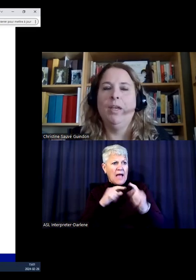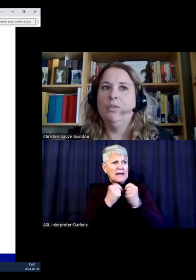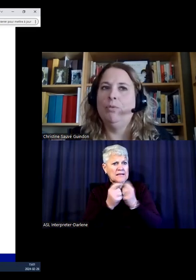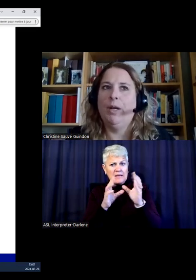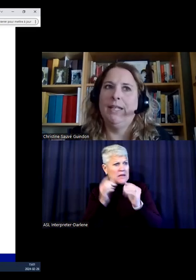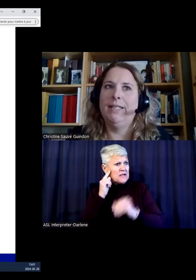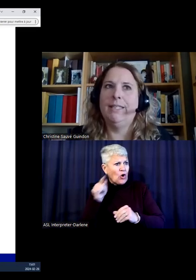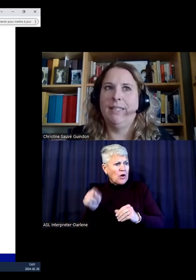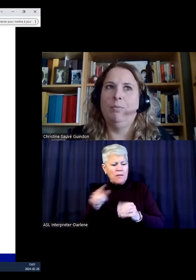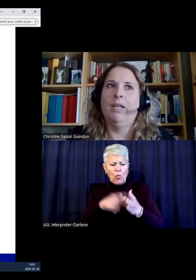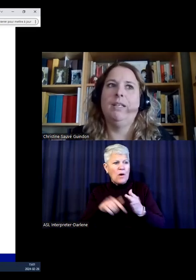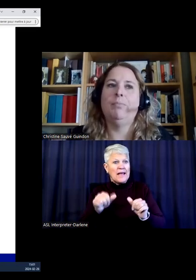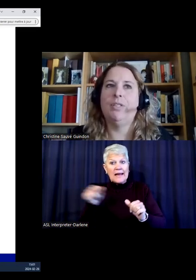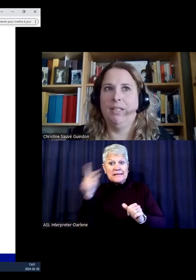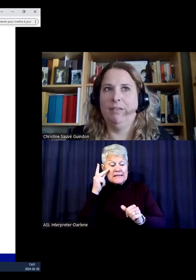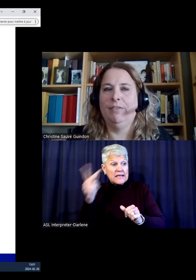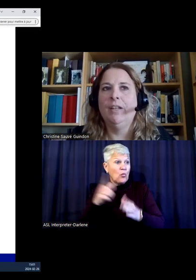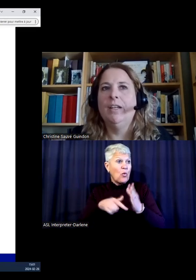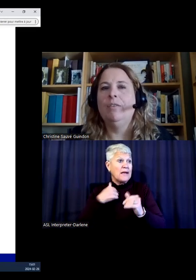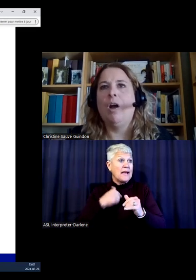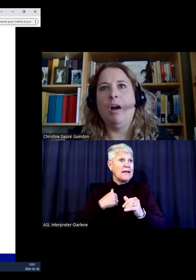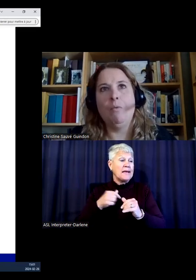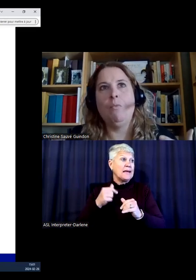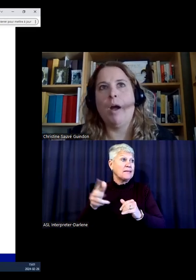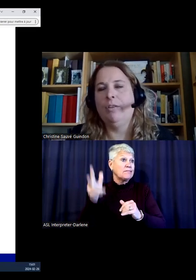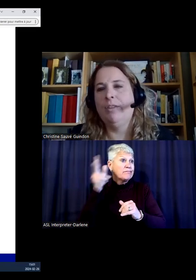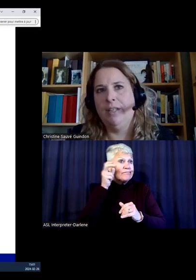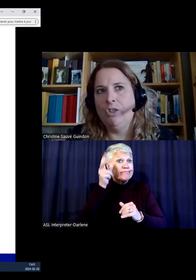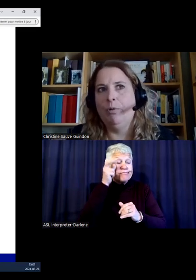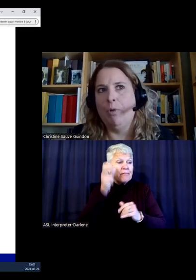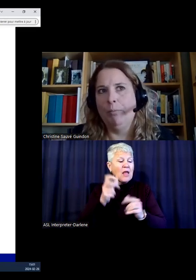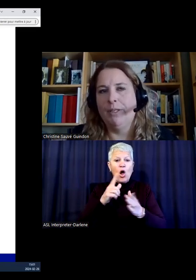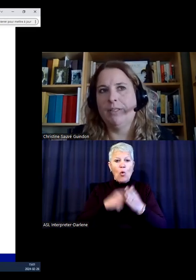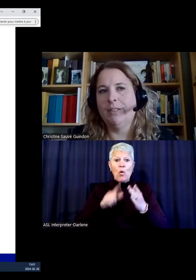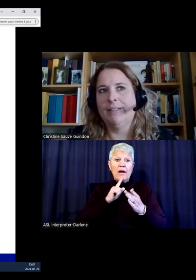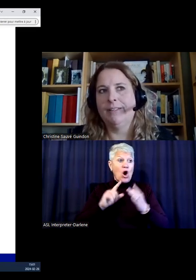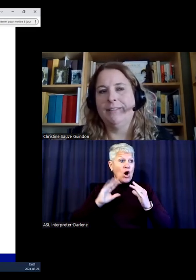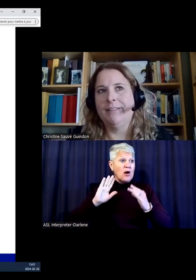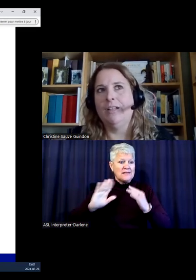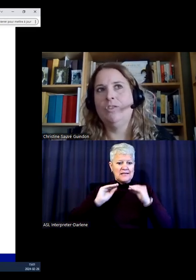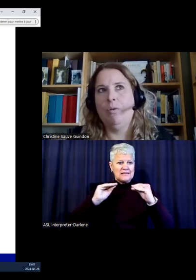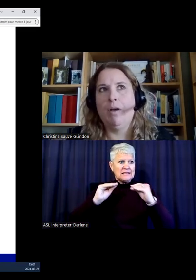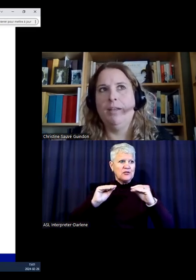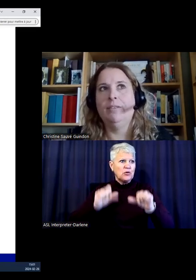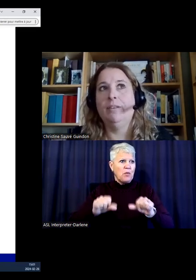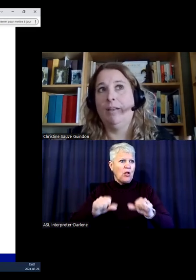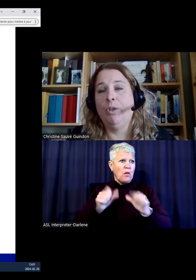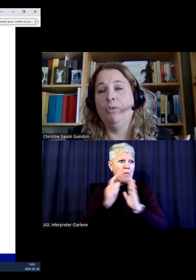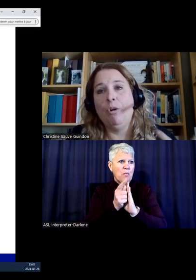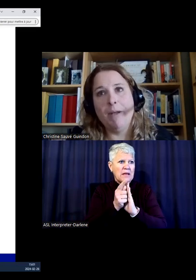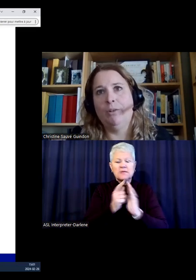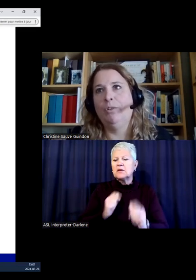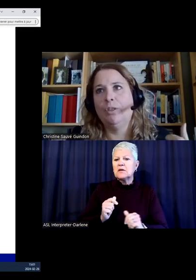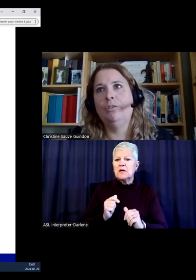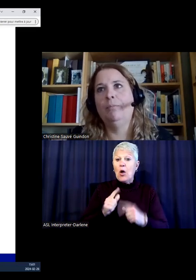him. So what can he see? What can he perceive? What are these teachable moments? And so on. And when you